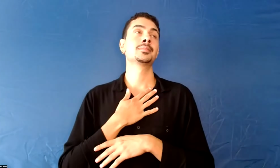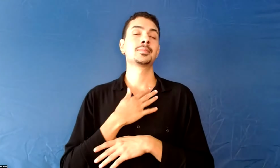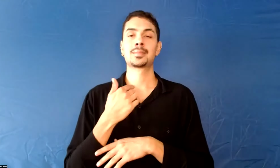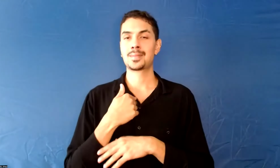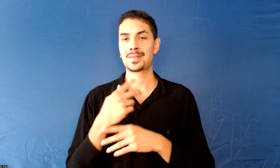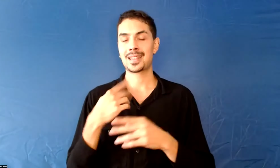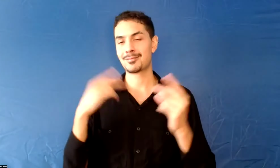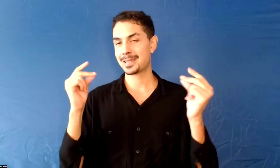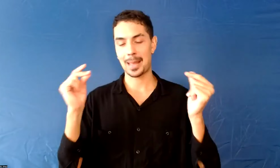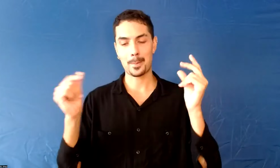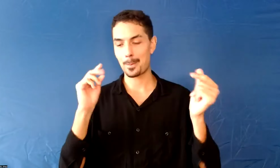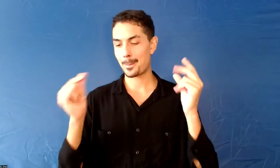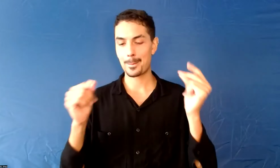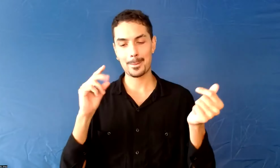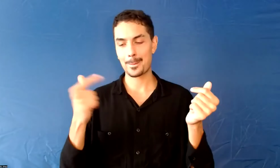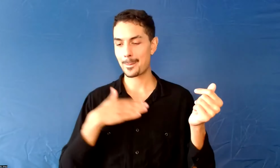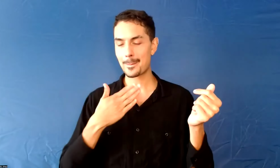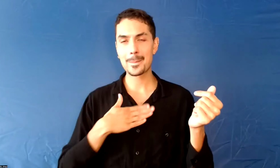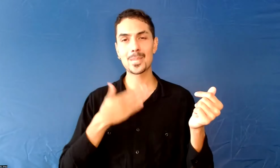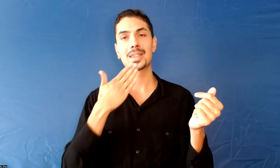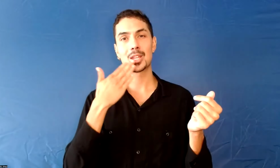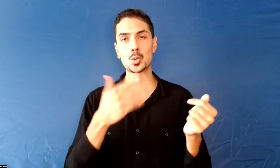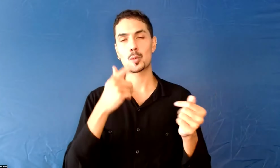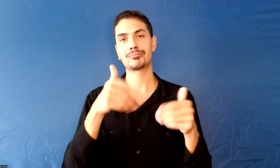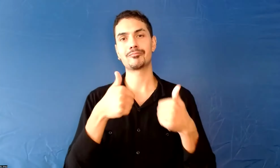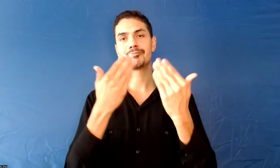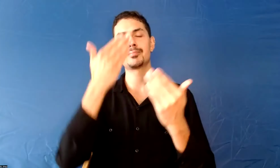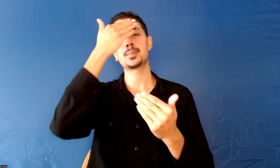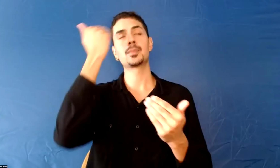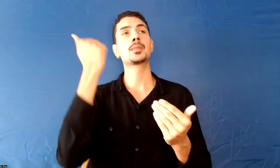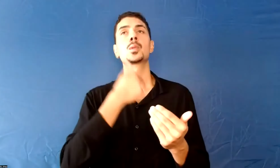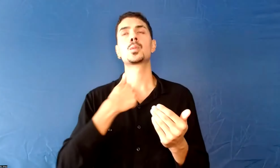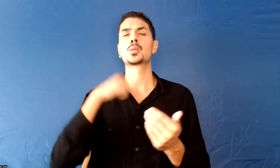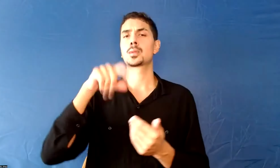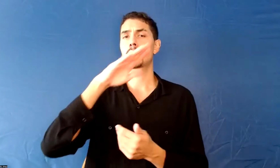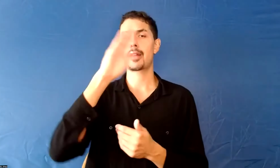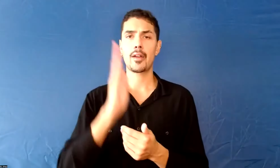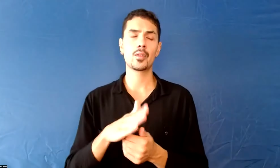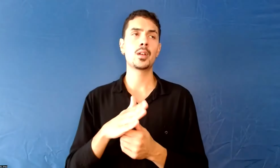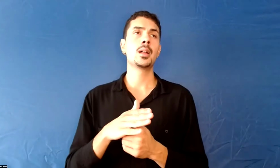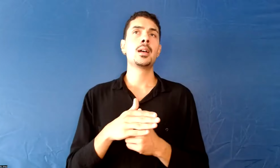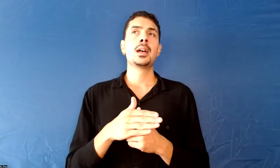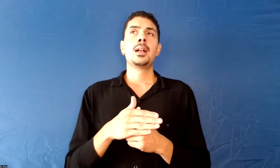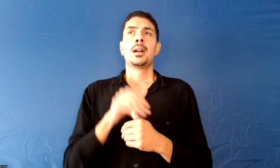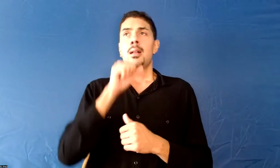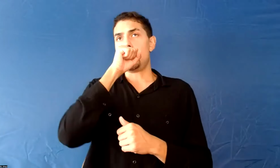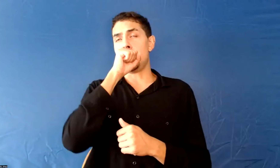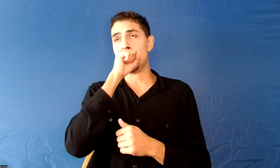snapping my fingers, so grateful, because we should never, ever talk about